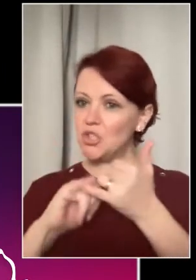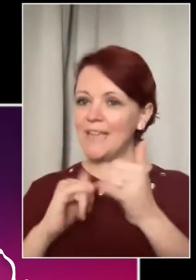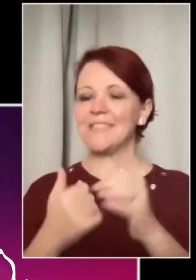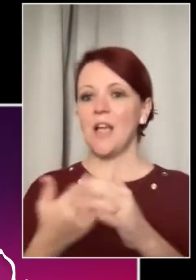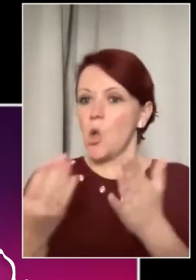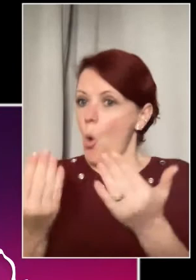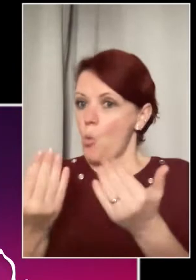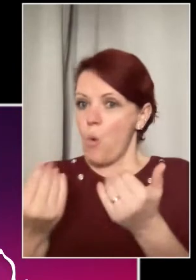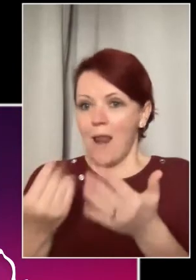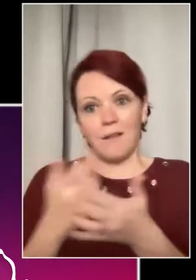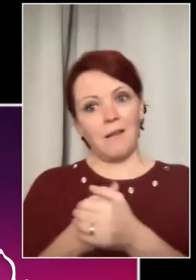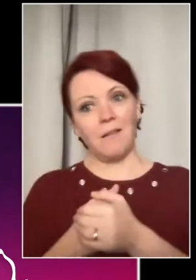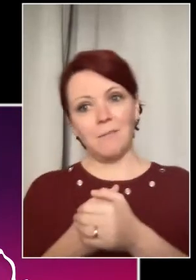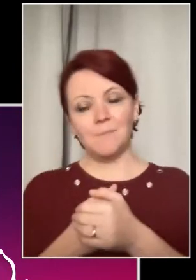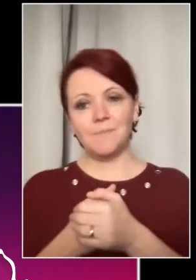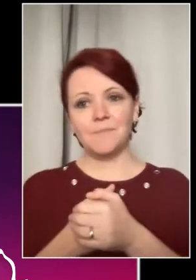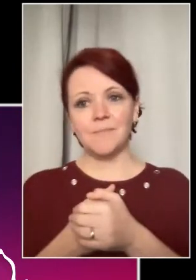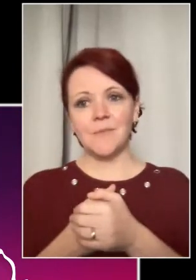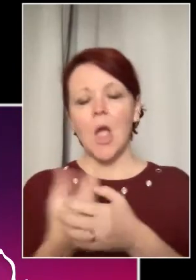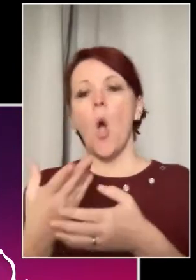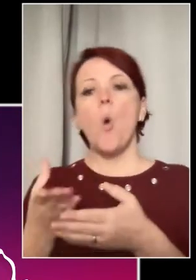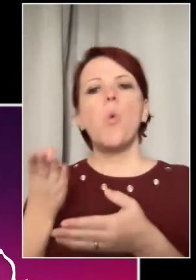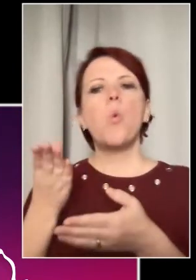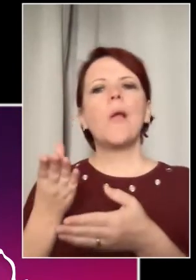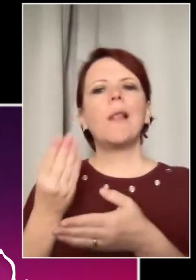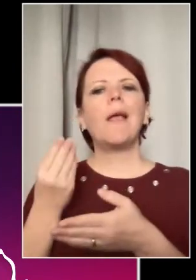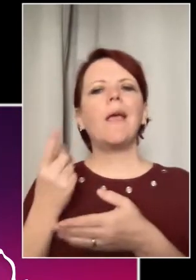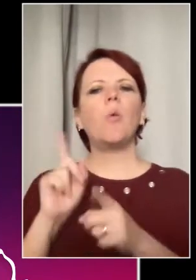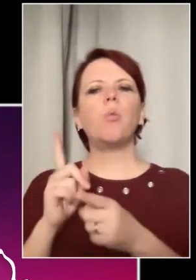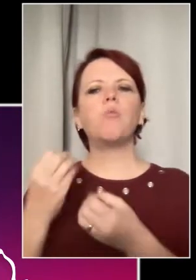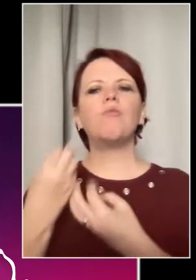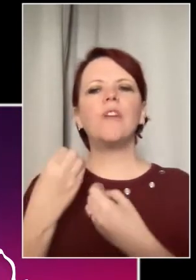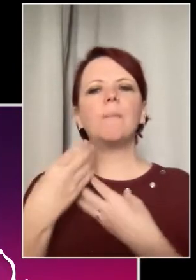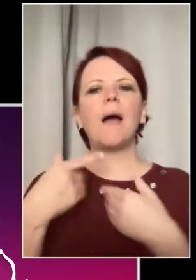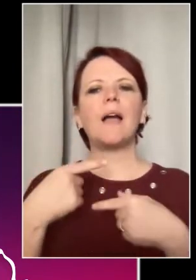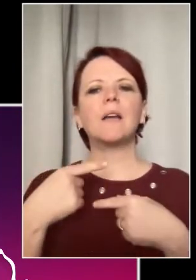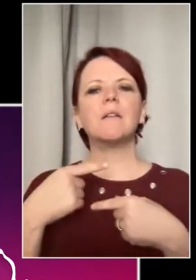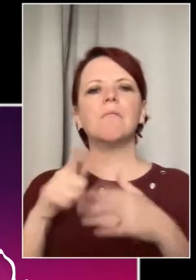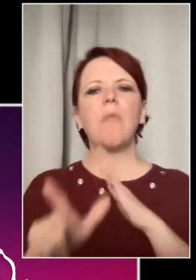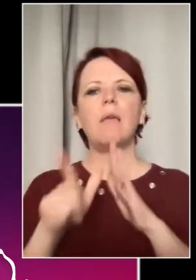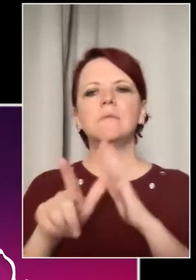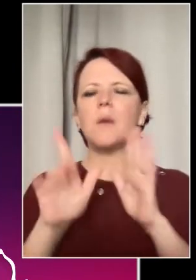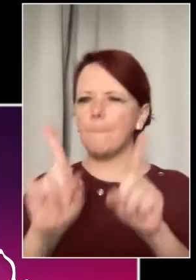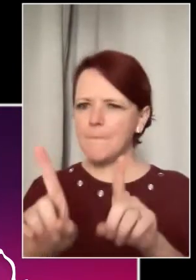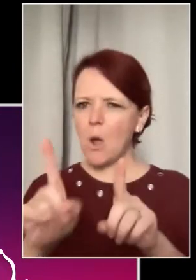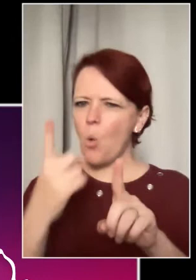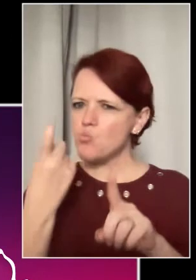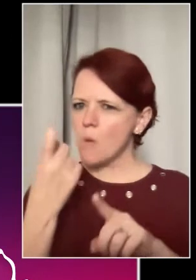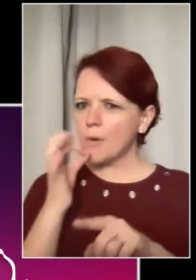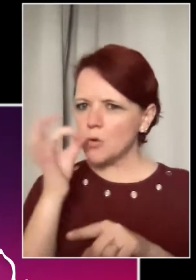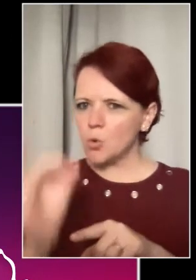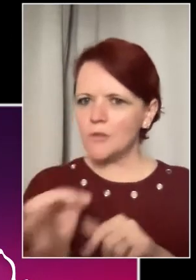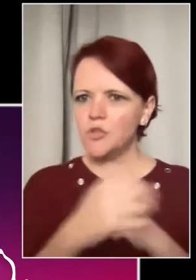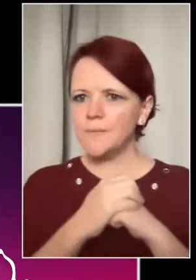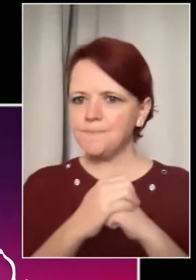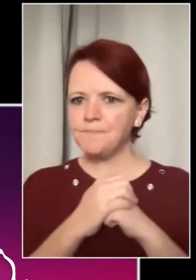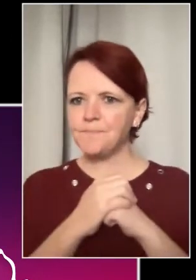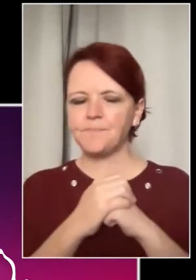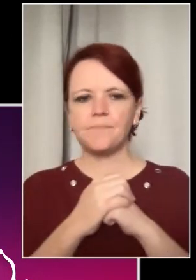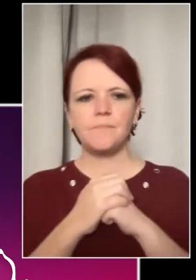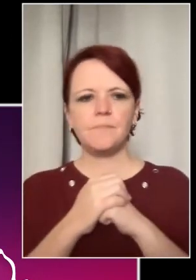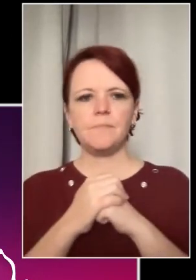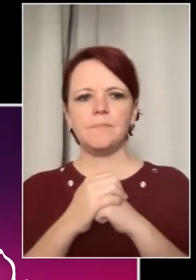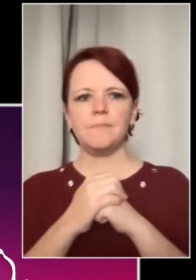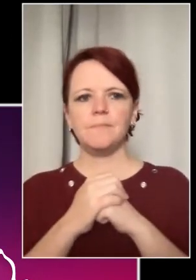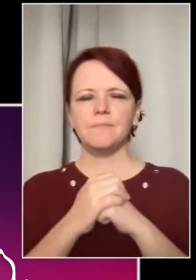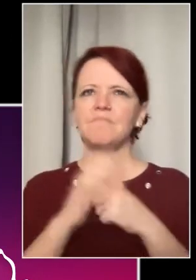well deserved, and we'll hear what the judges had to say in a moment. But I did have just one question for you. What would you say to anyone